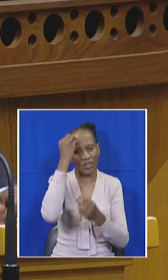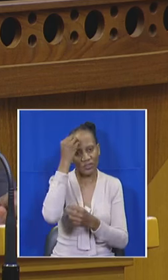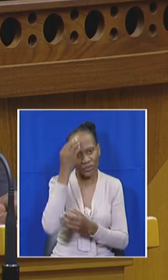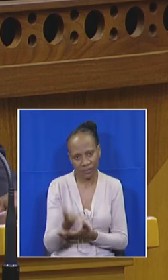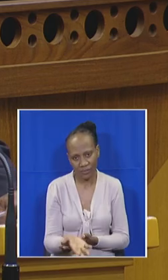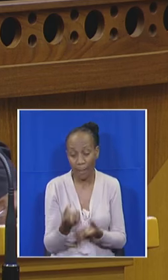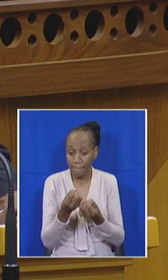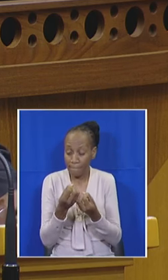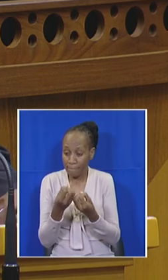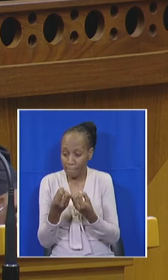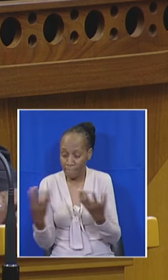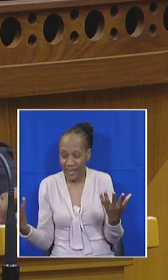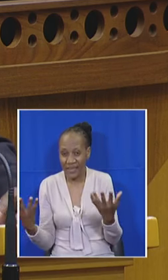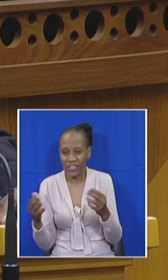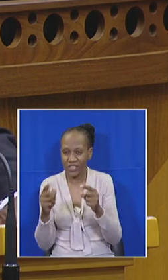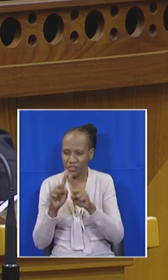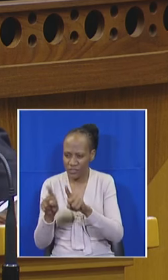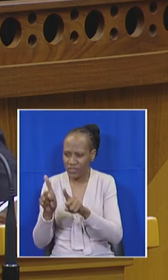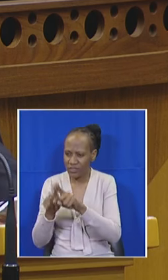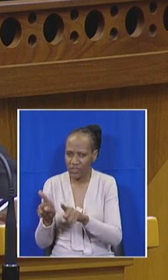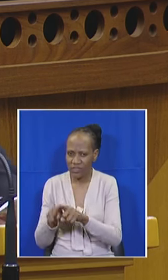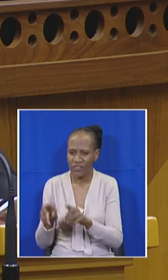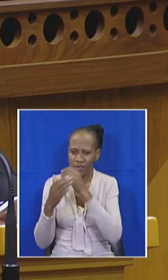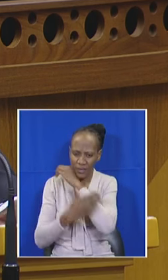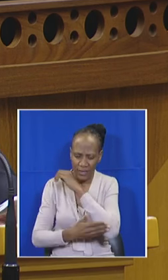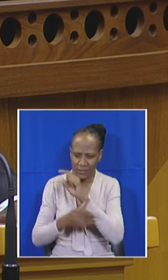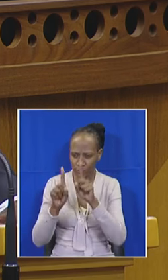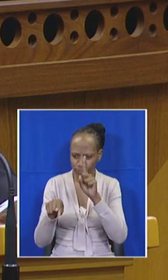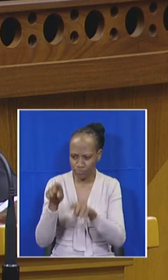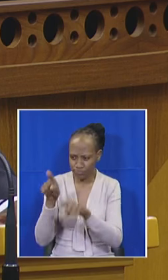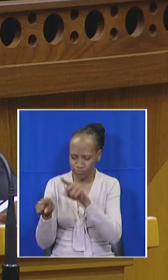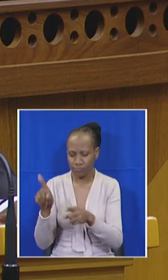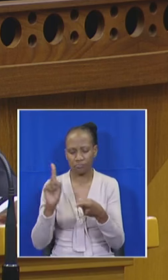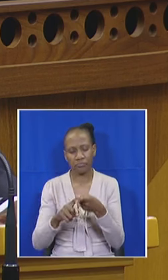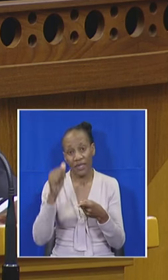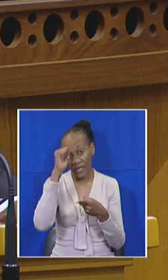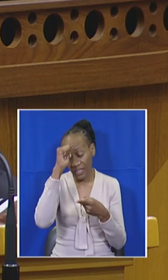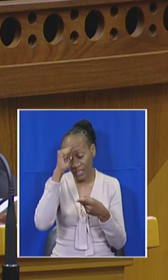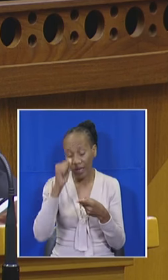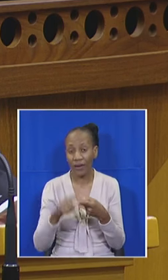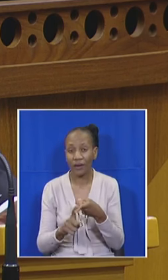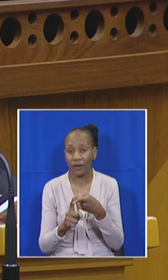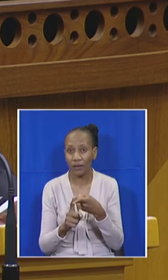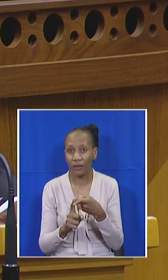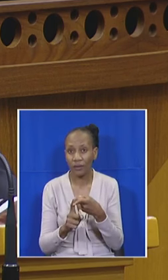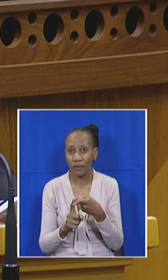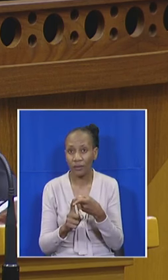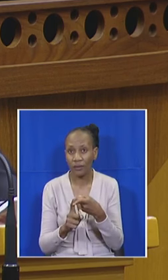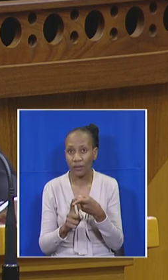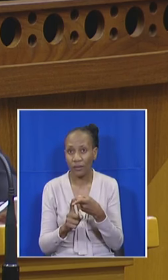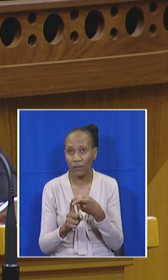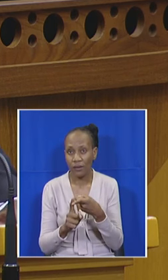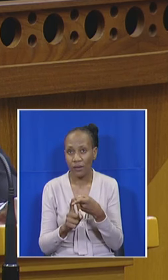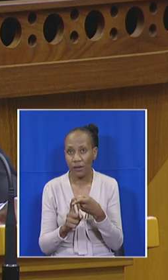Many of the international developments, such as India's